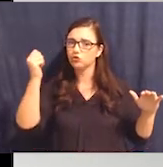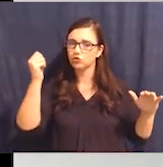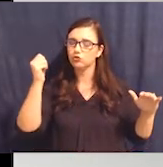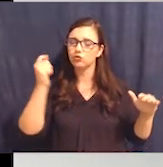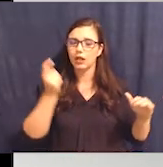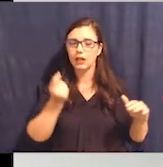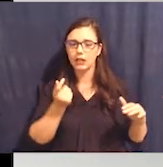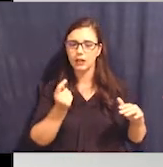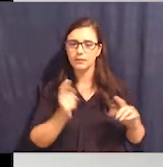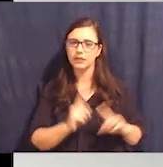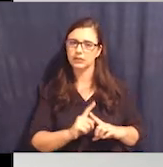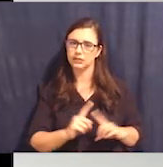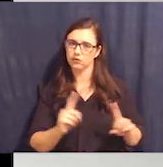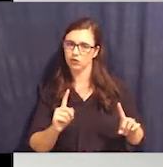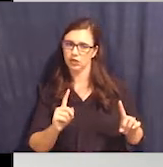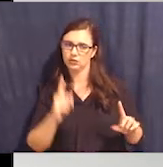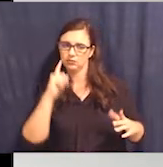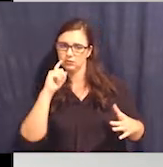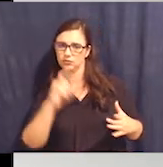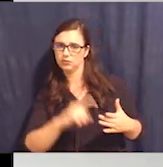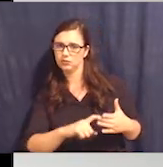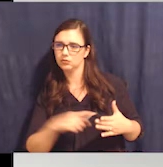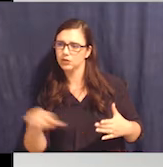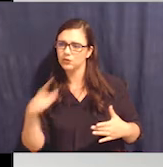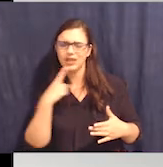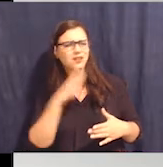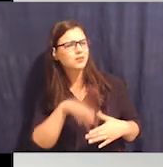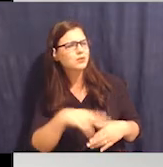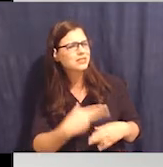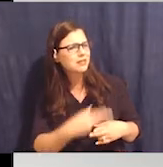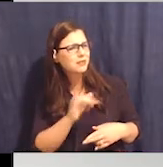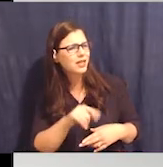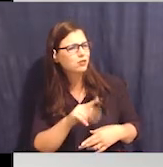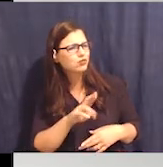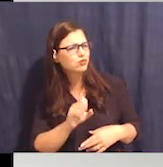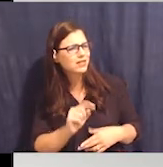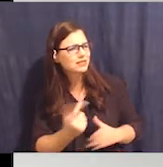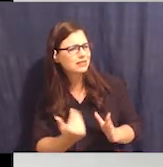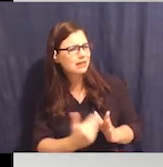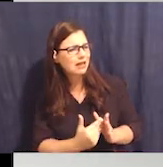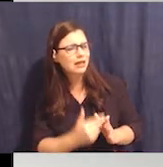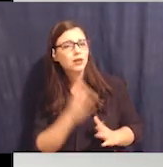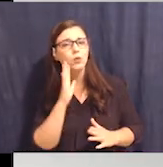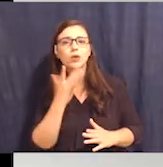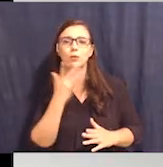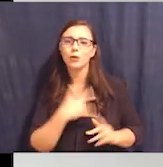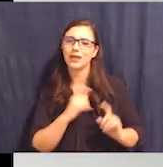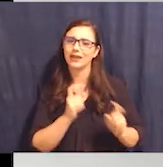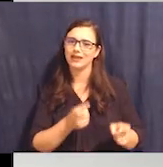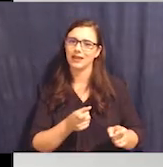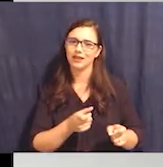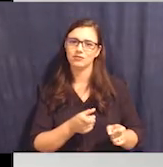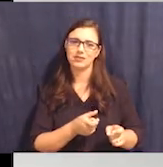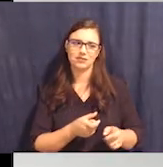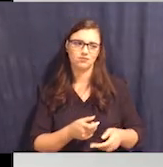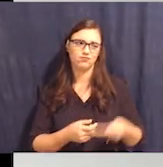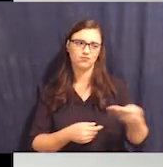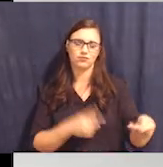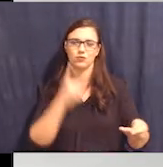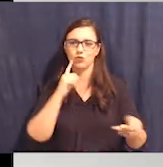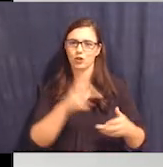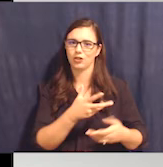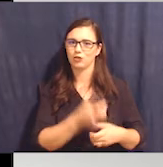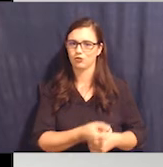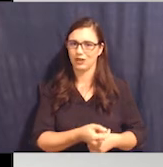older and he was a little bit different, they would say to me, what's the name of that trust again? And they would write out his birthday gifts to the